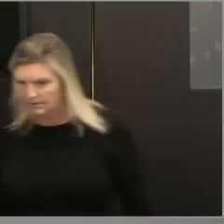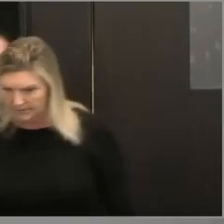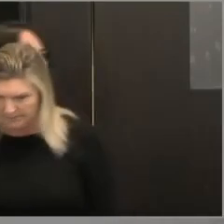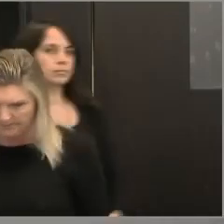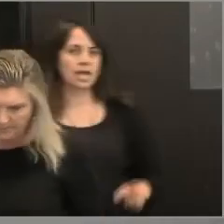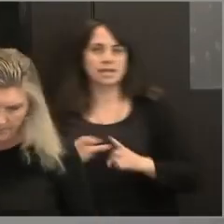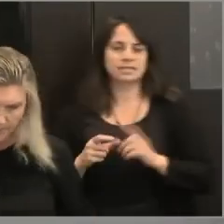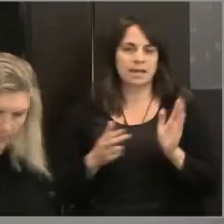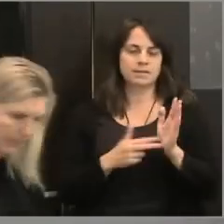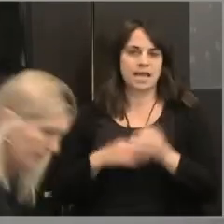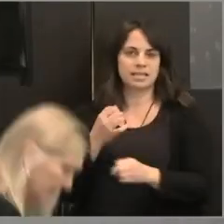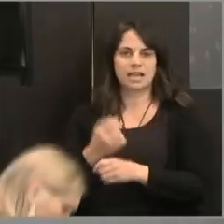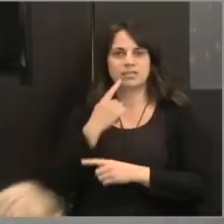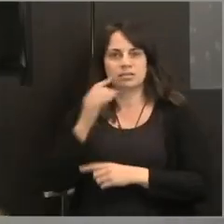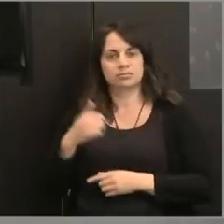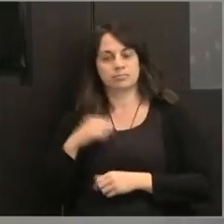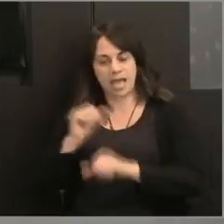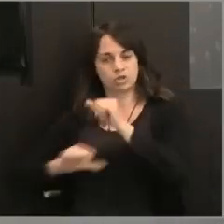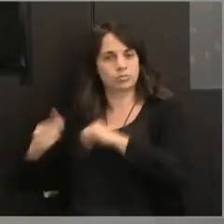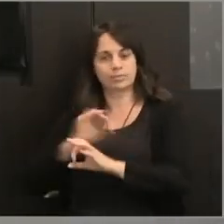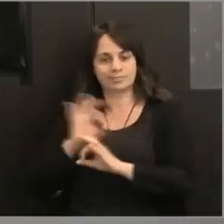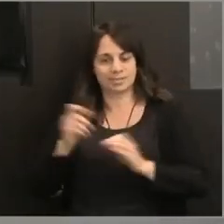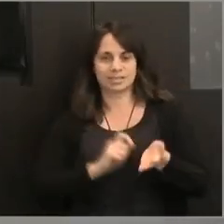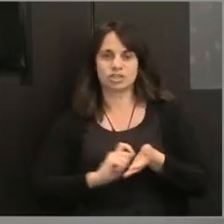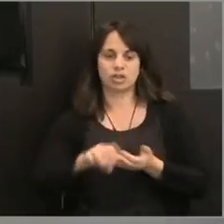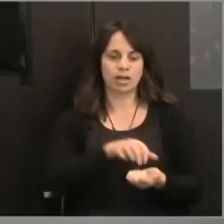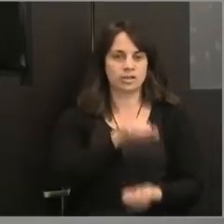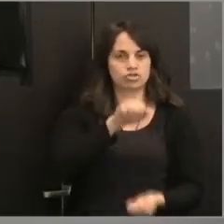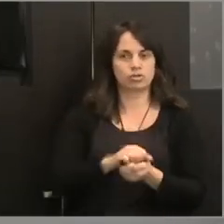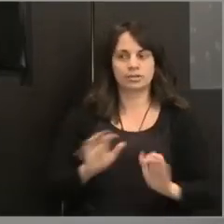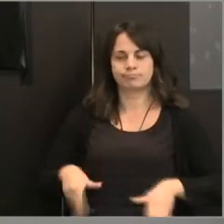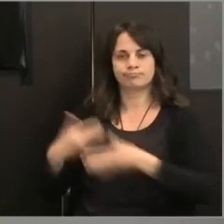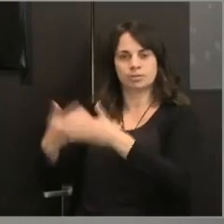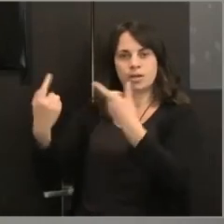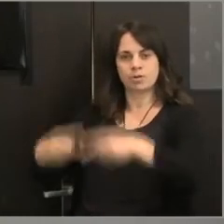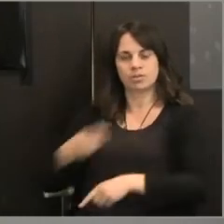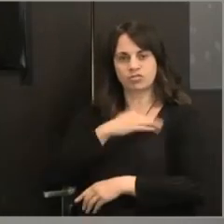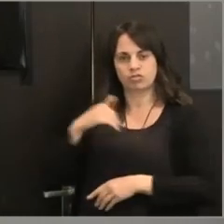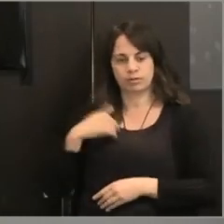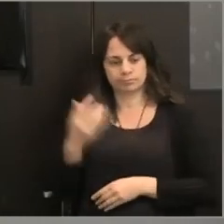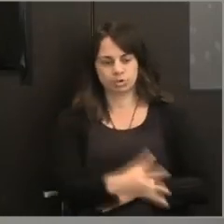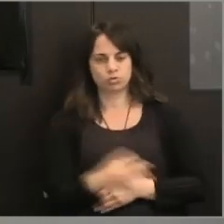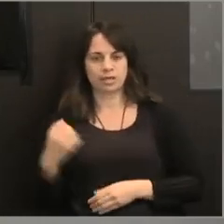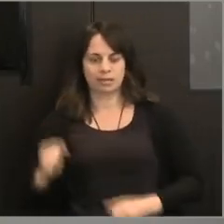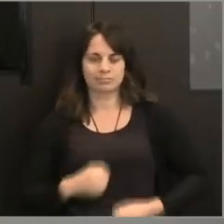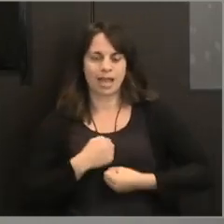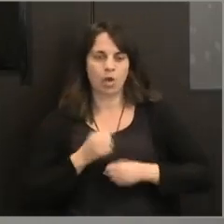stated, "Our tūpuna did not sign te tiriti giving permission for the Crown to take our